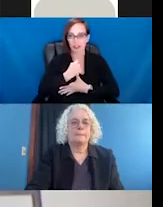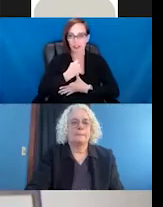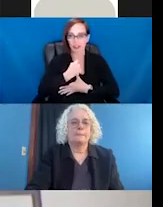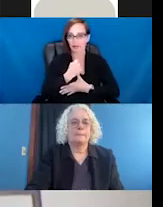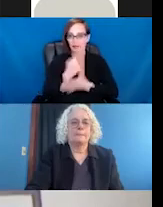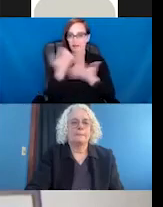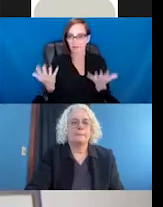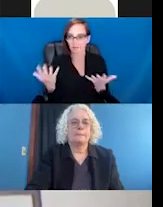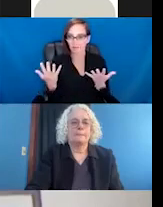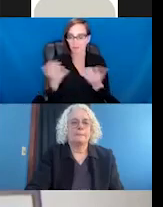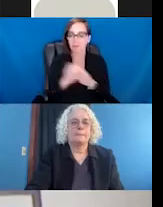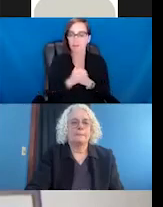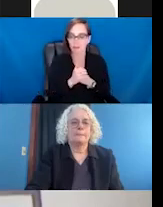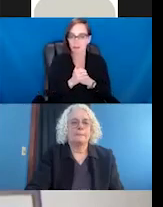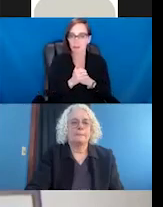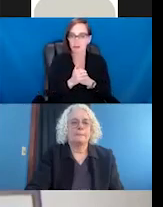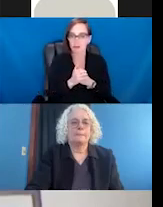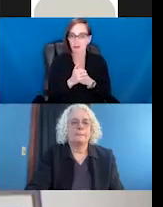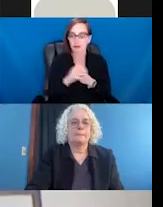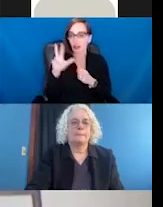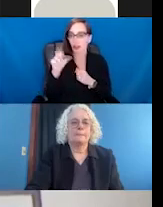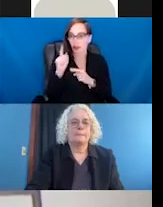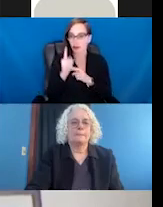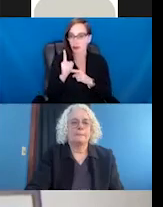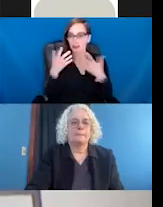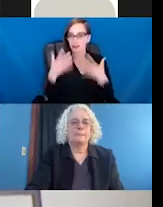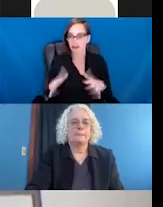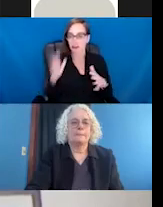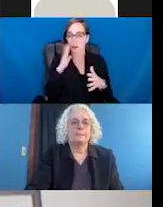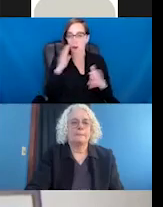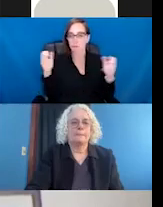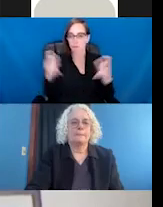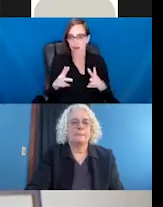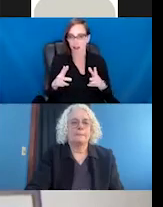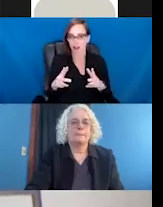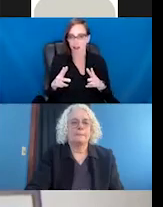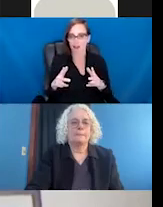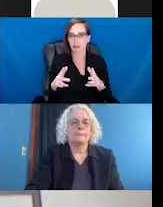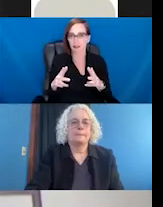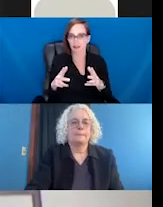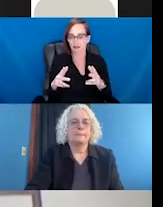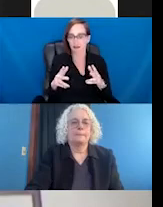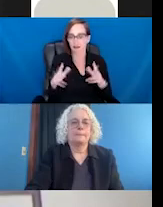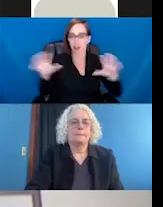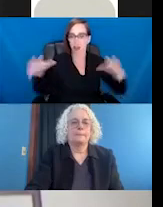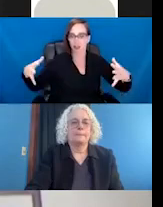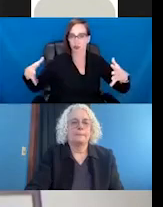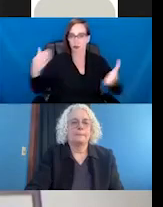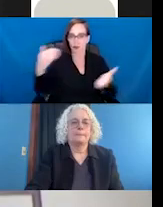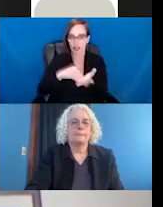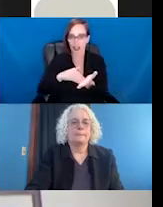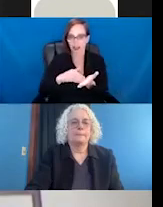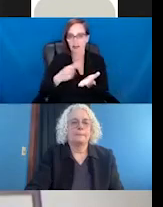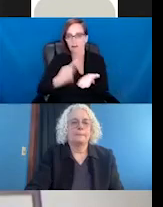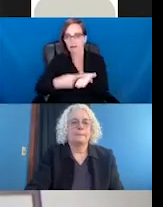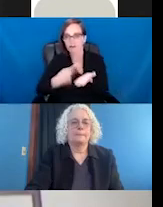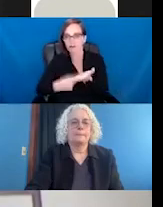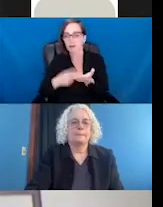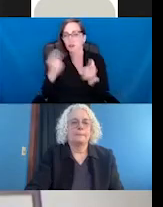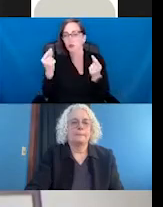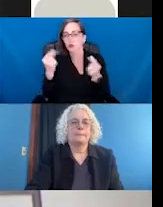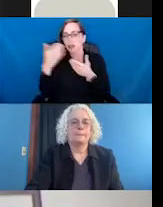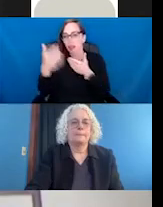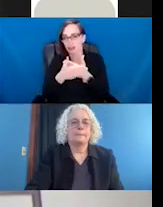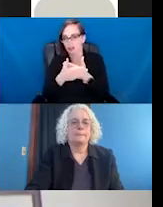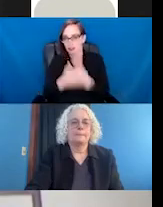ideas, and then we'll come back and finish up with just some thinking about next steps.